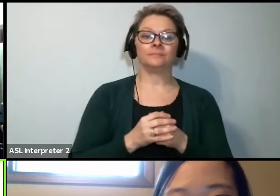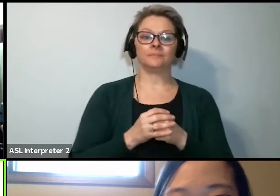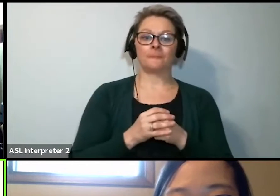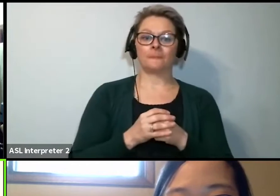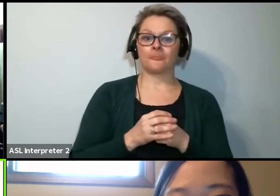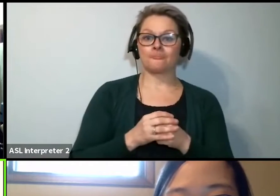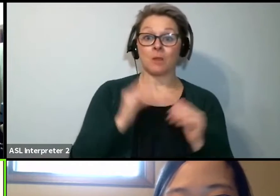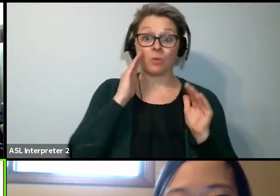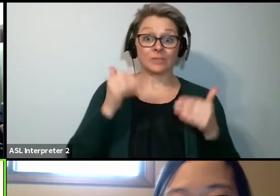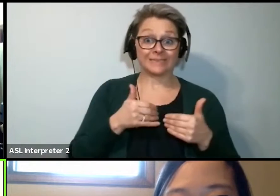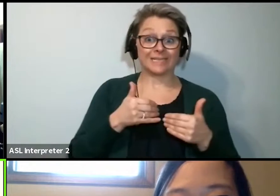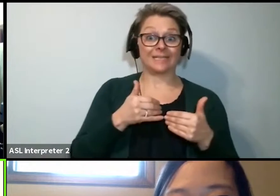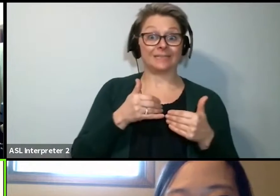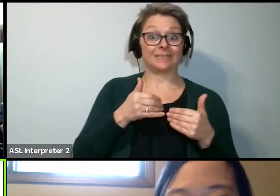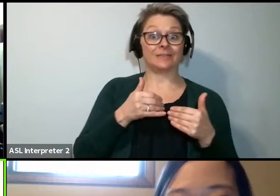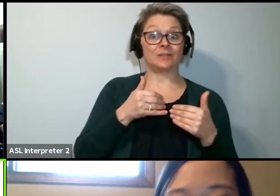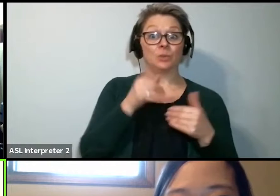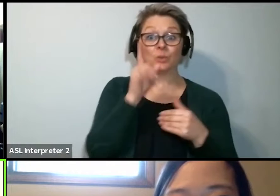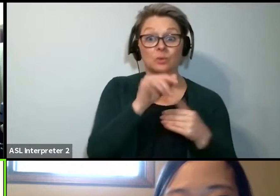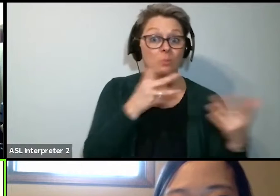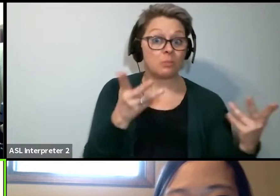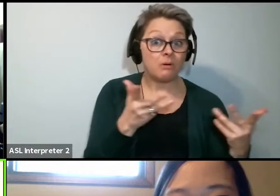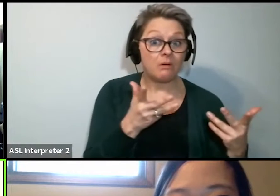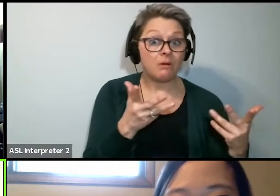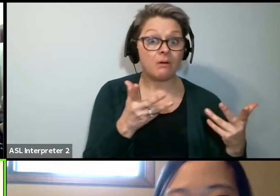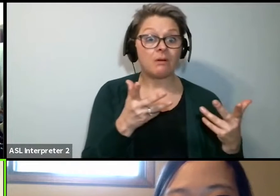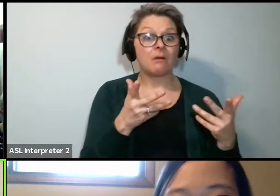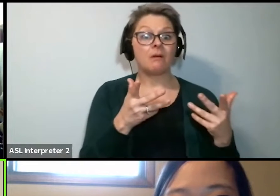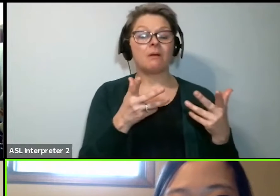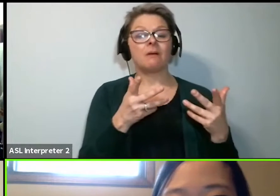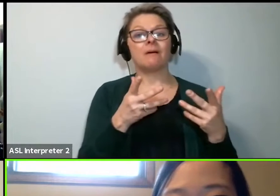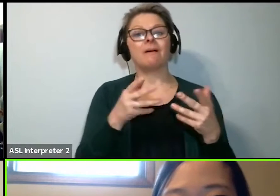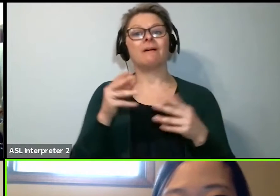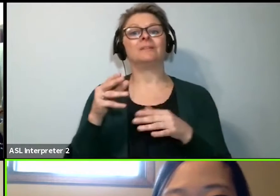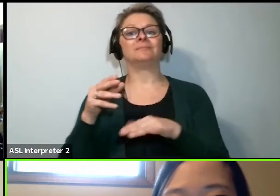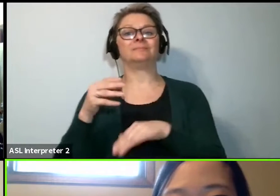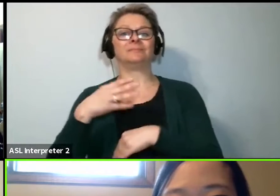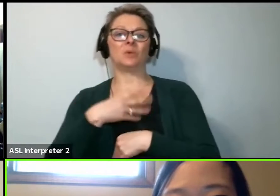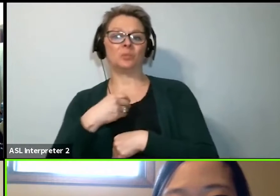of autistic people is cishet white men.